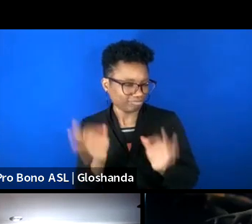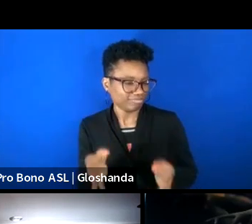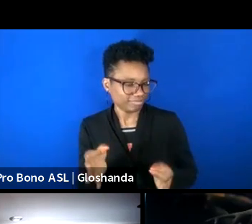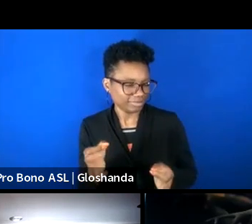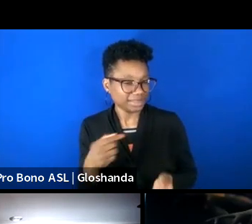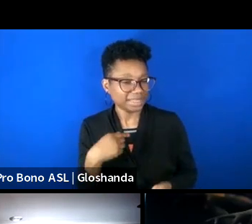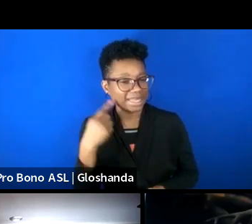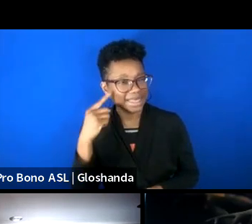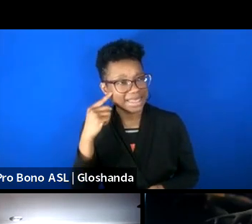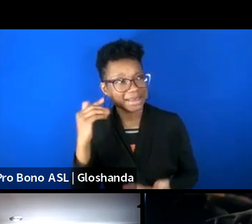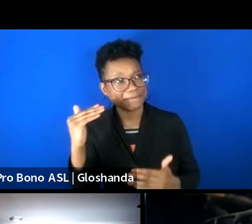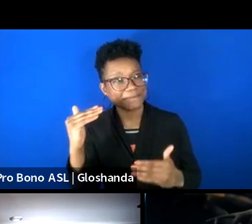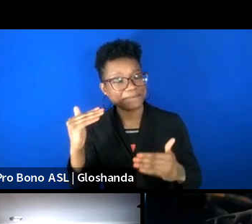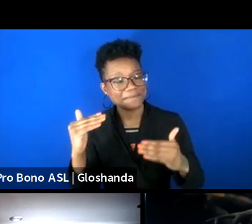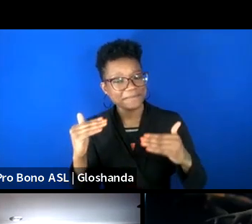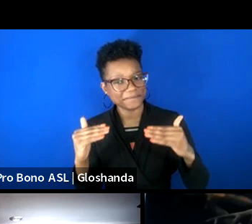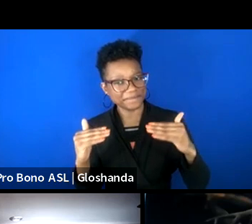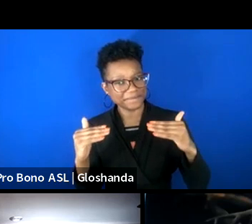balance